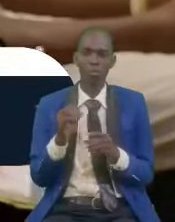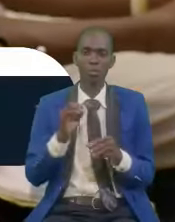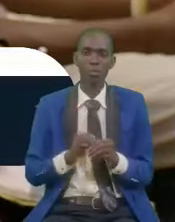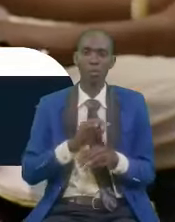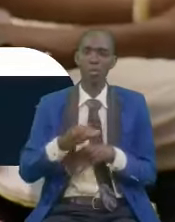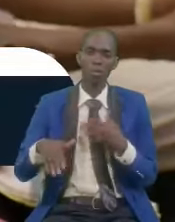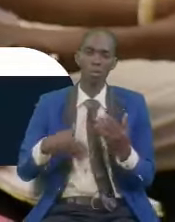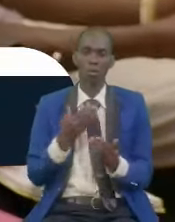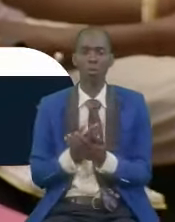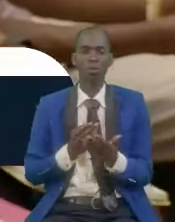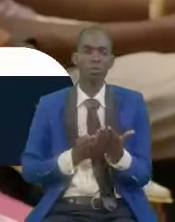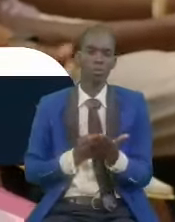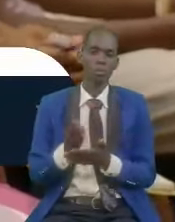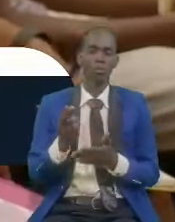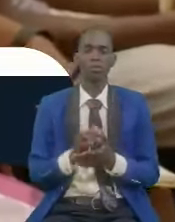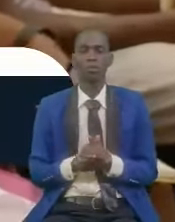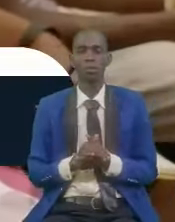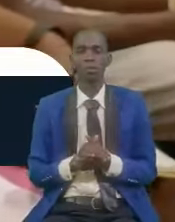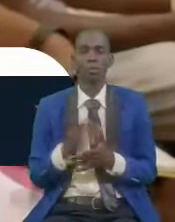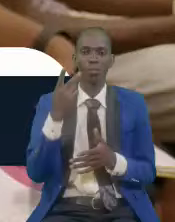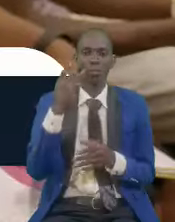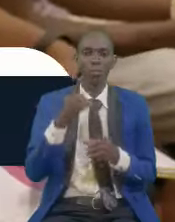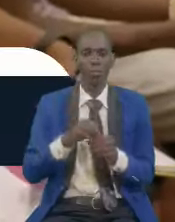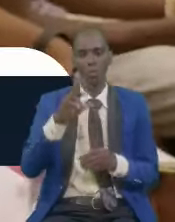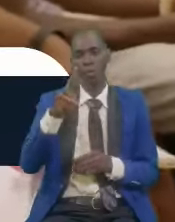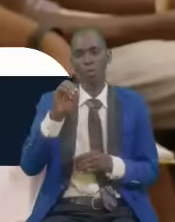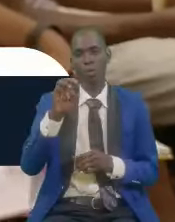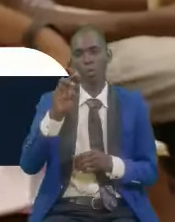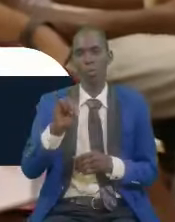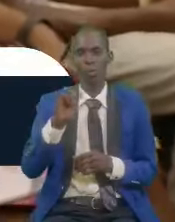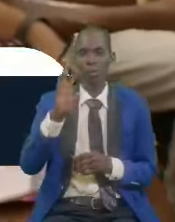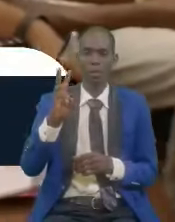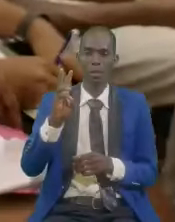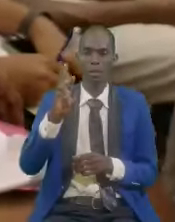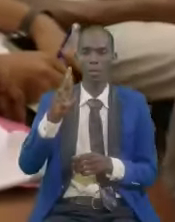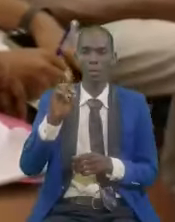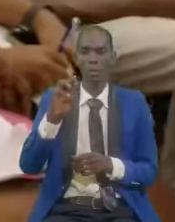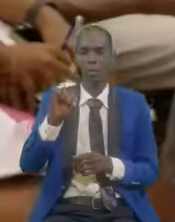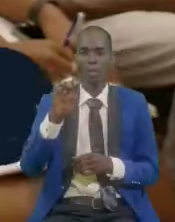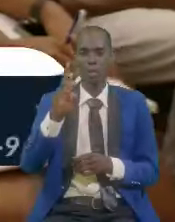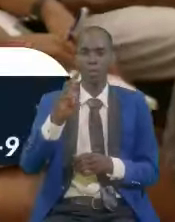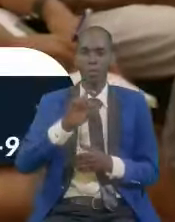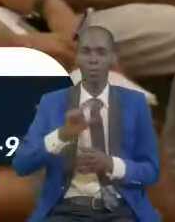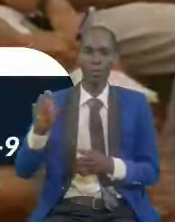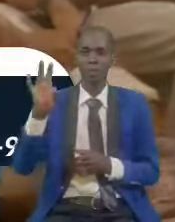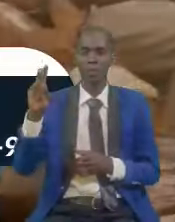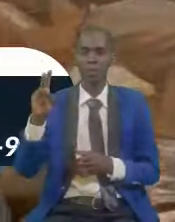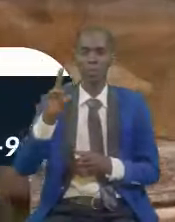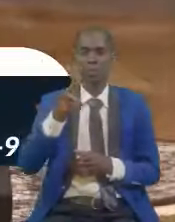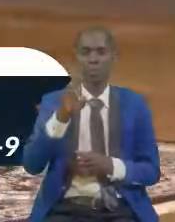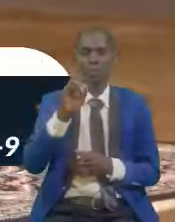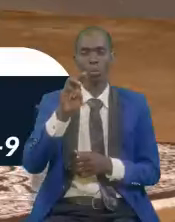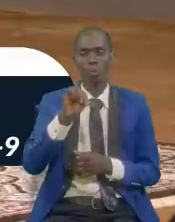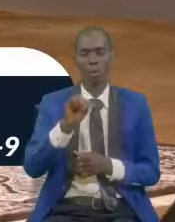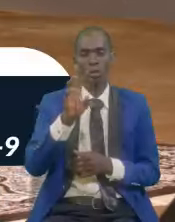all sincerity. It tells us in Romans chapter 6, reading here from verse 17.